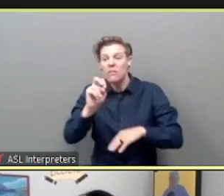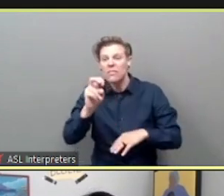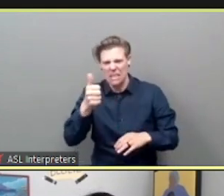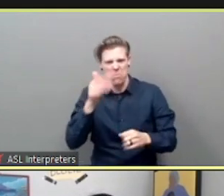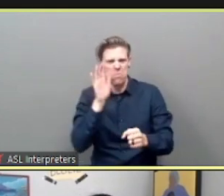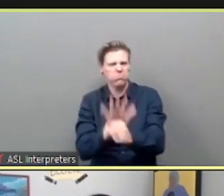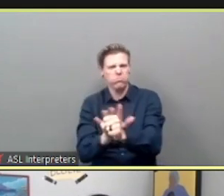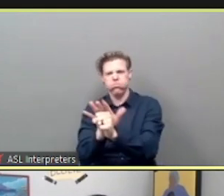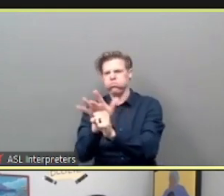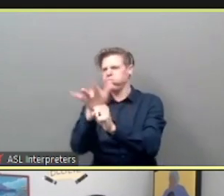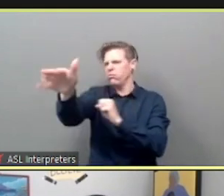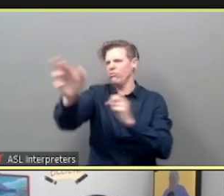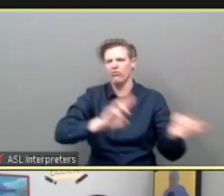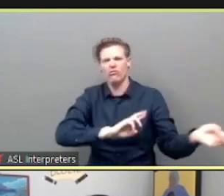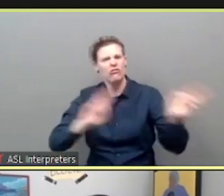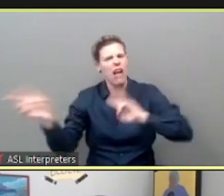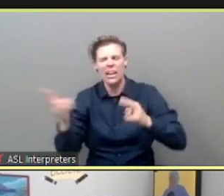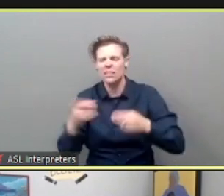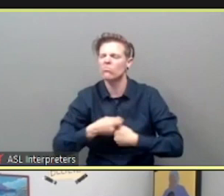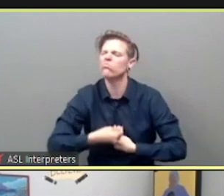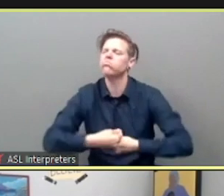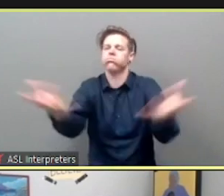by. Next slide.